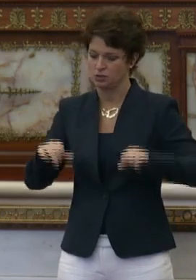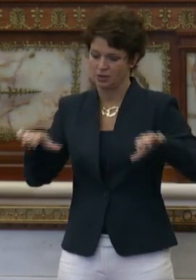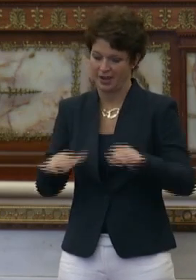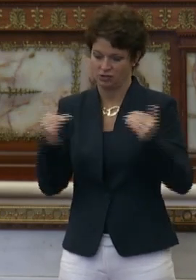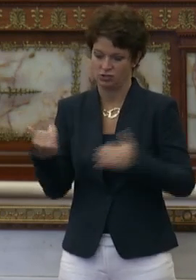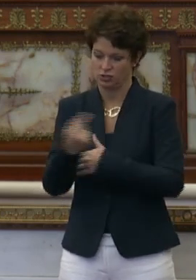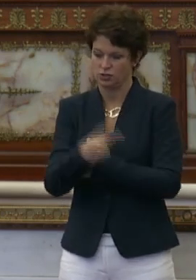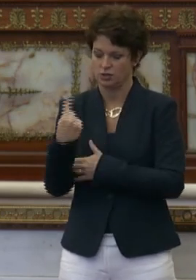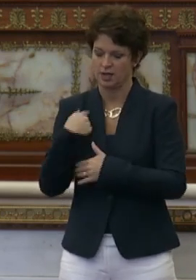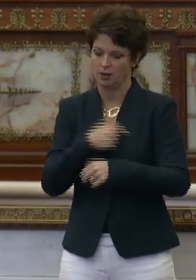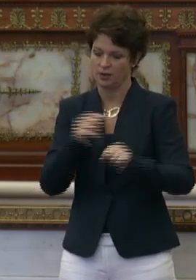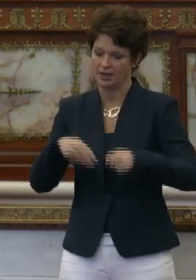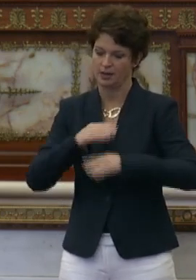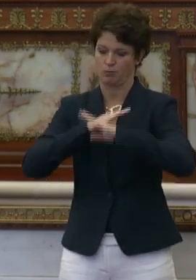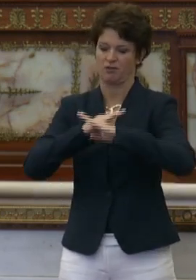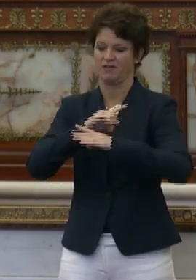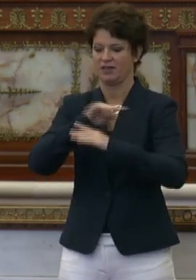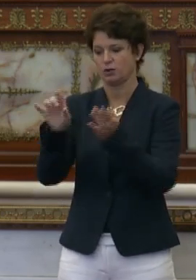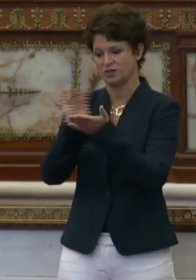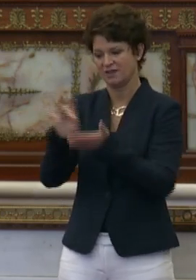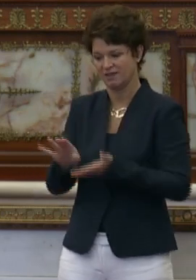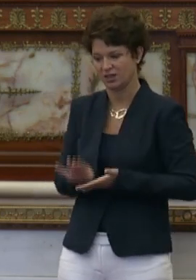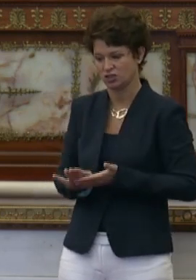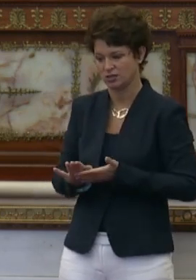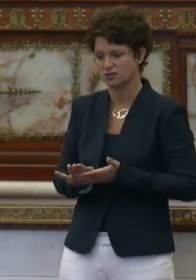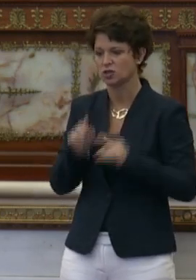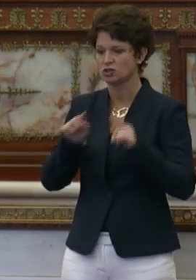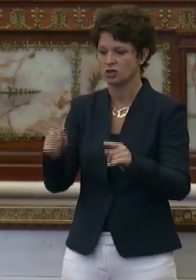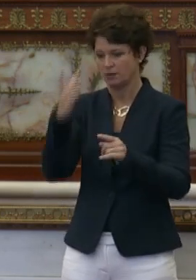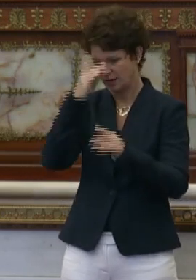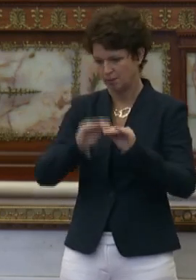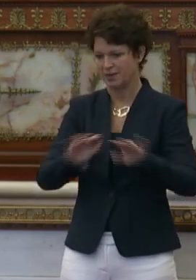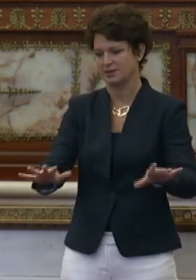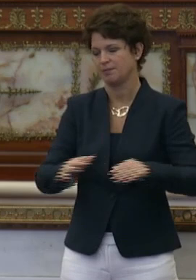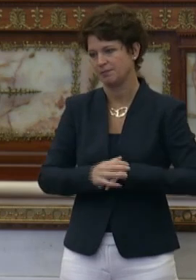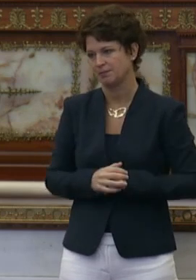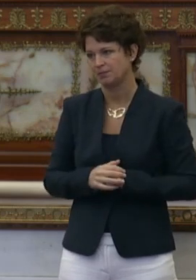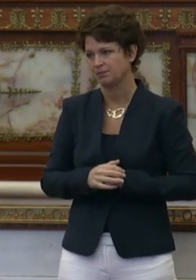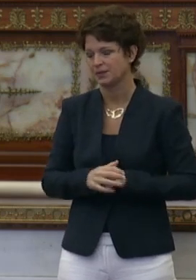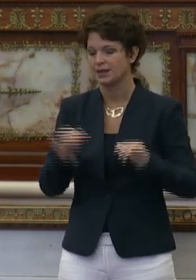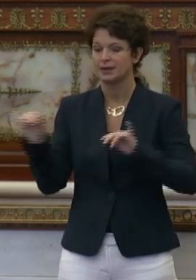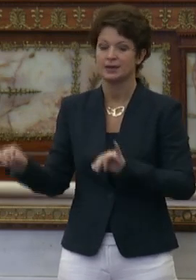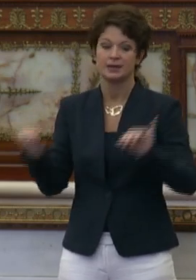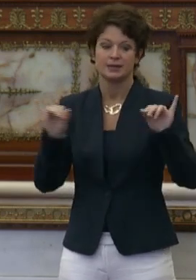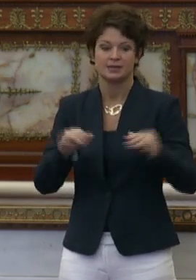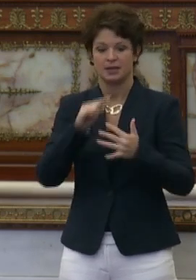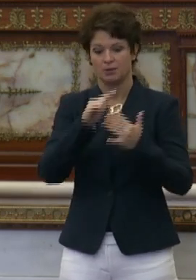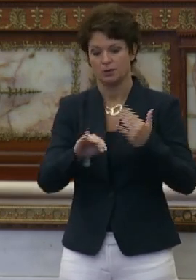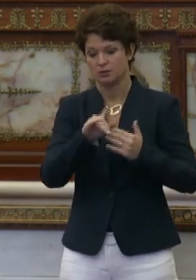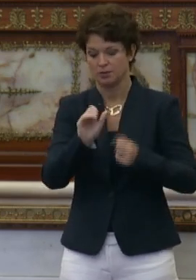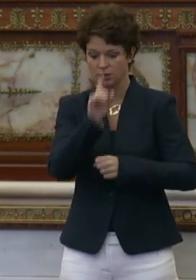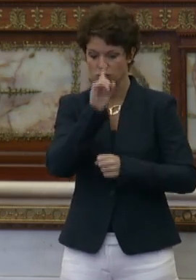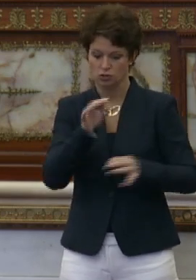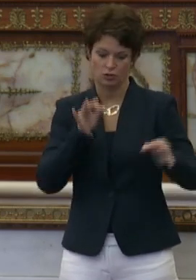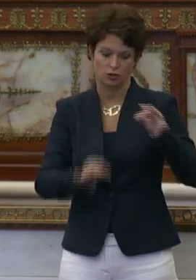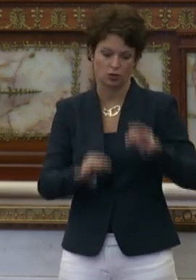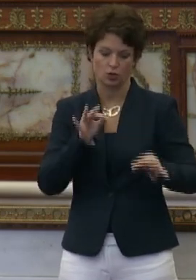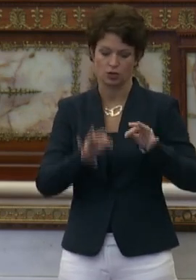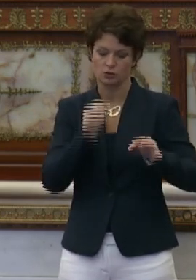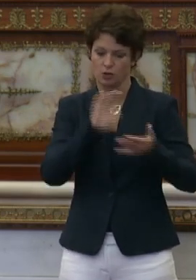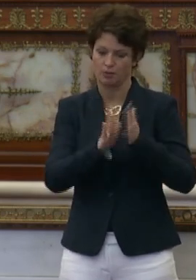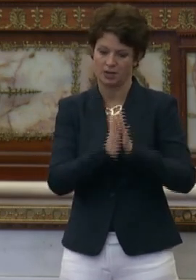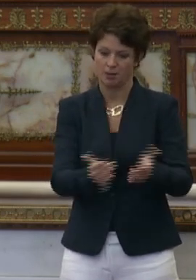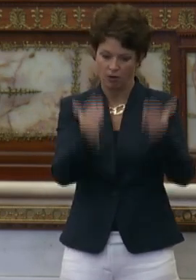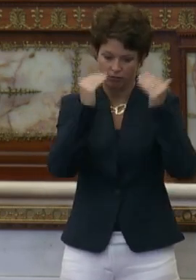today, we'll be able to prevent these evictions in the midst of this pandemic. Likewise, these bills ensure that our courts will not be flooded